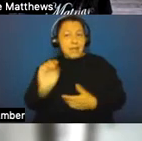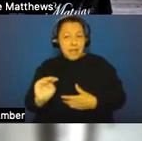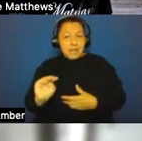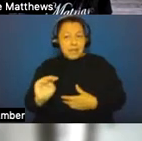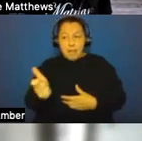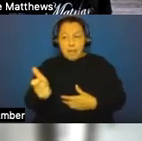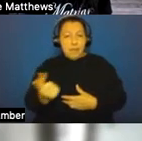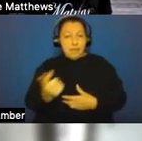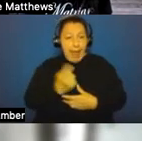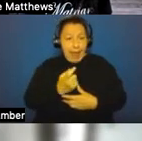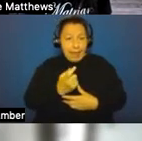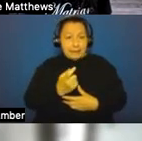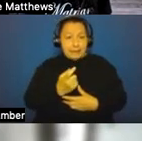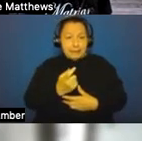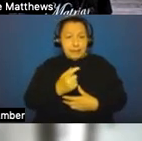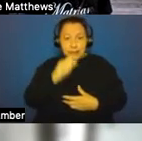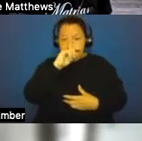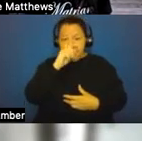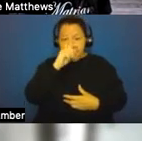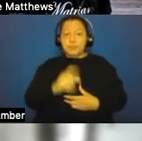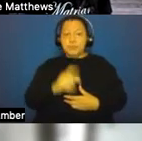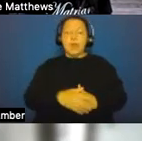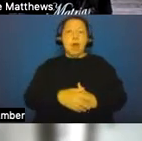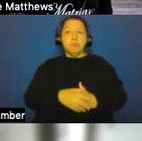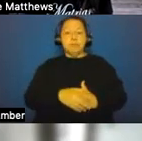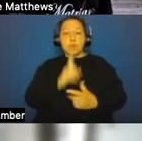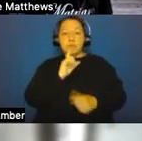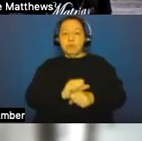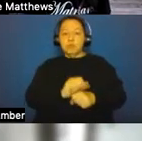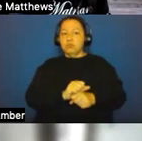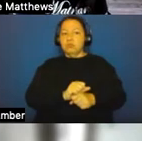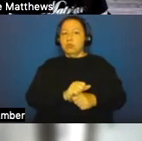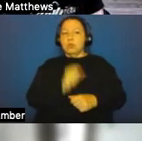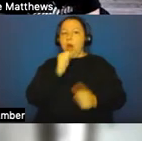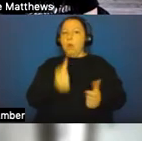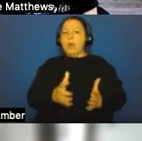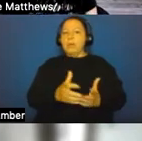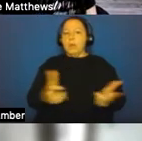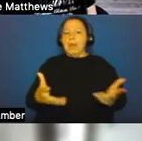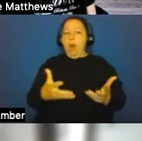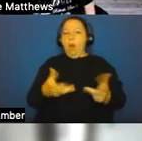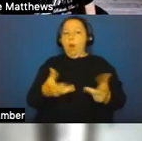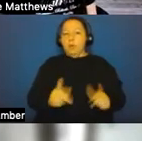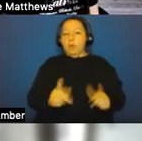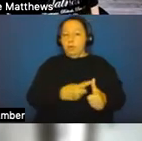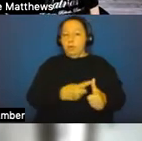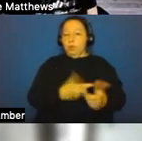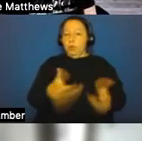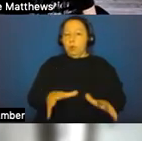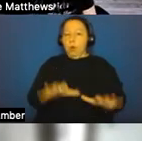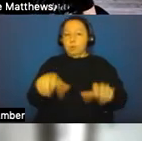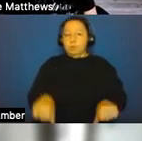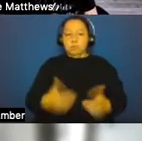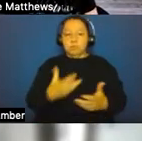Certainly, not without that permission first. I think one